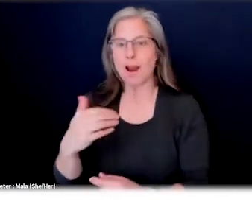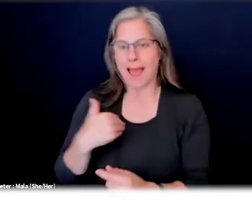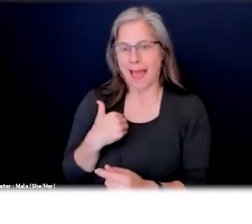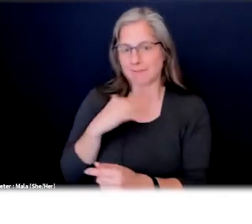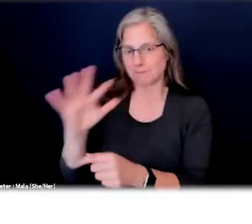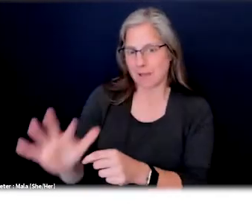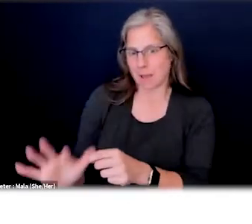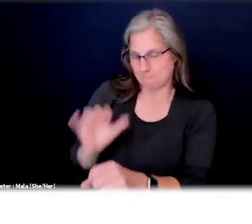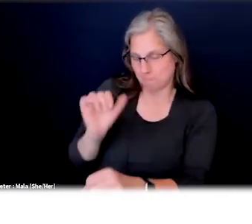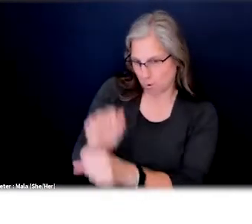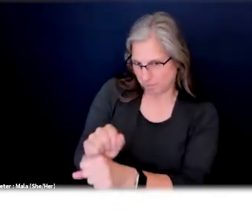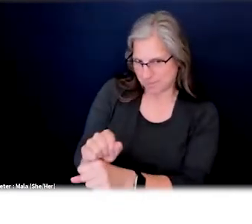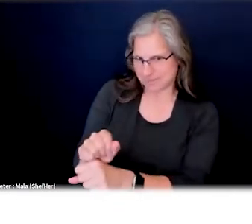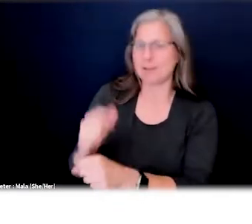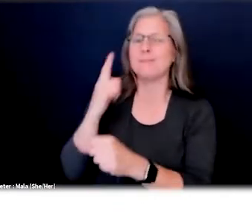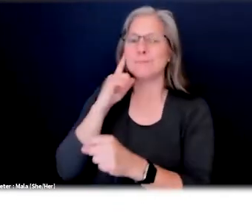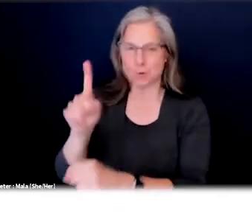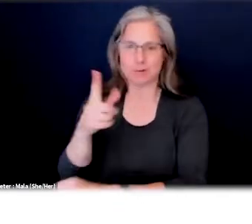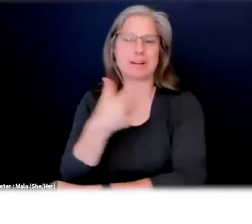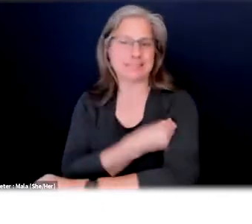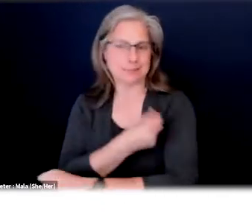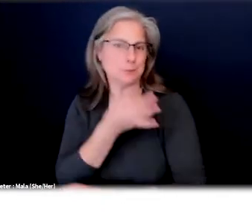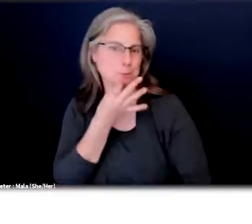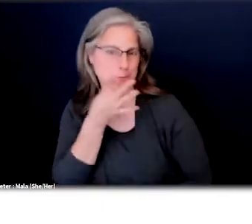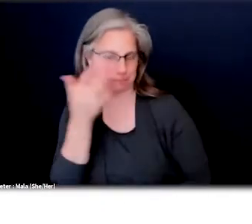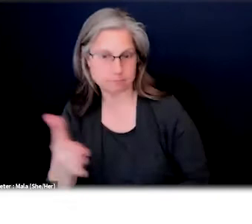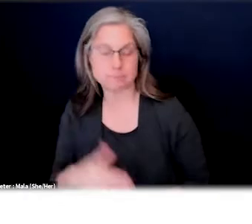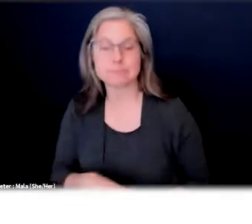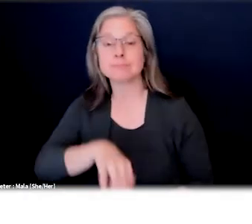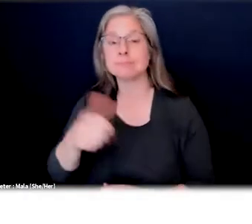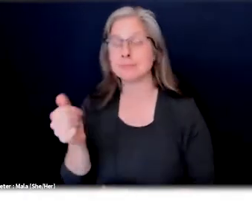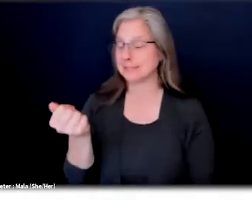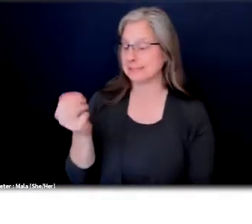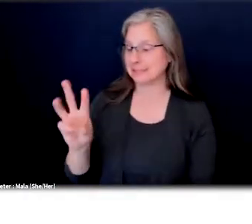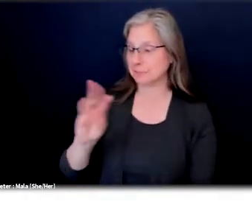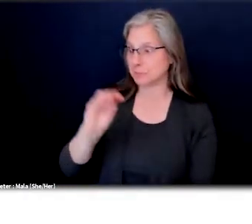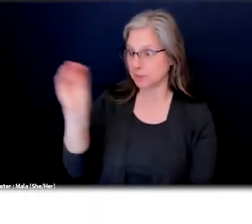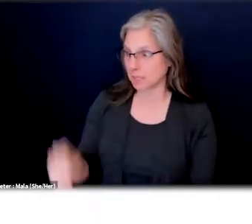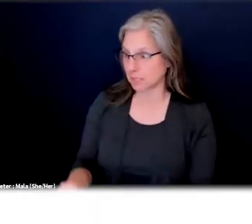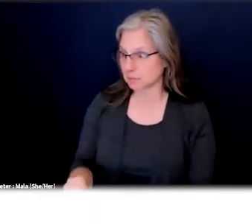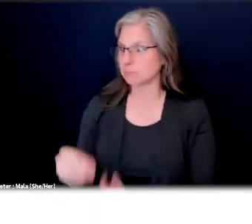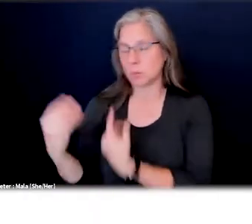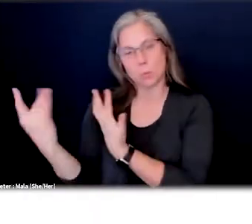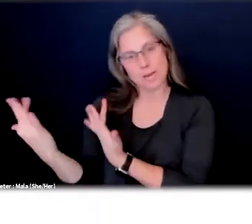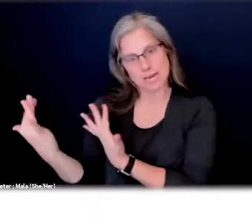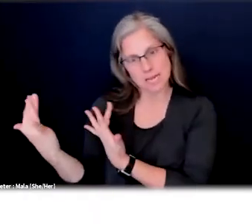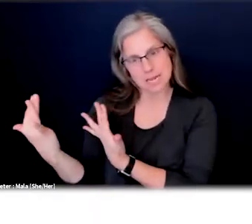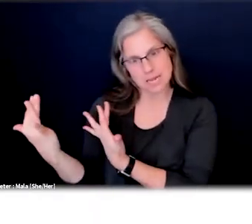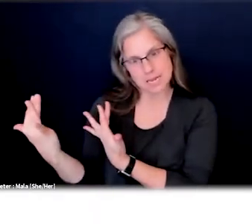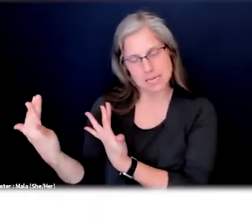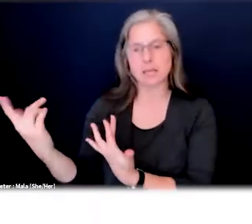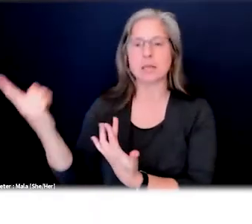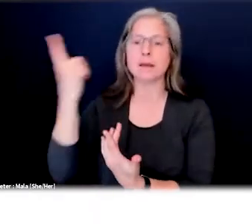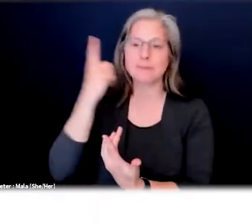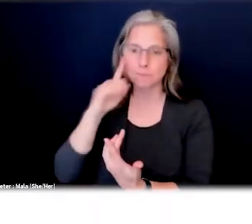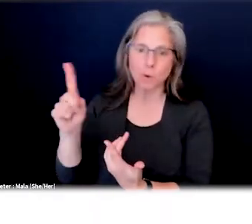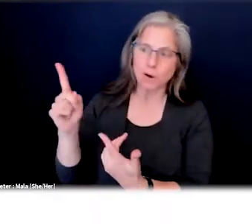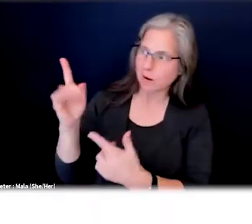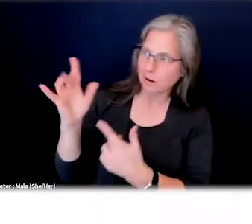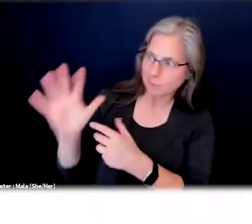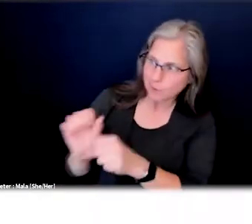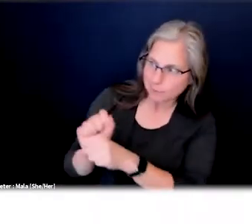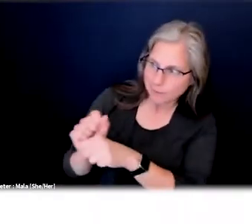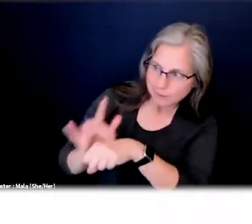vaccine appointment scheduled. Another 16% are waiting availability of that vaccine